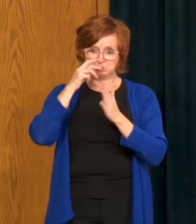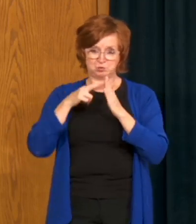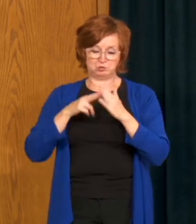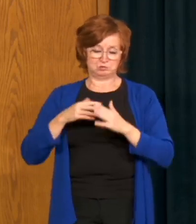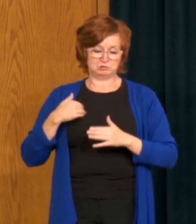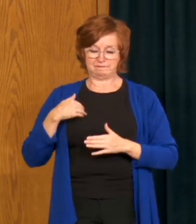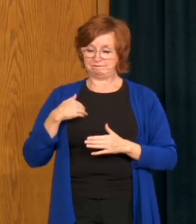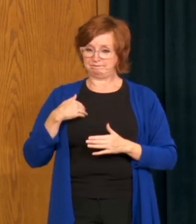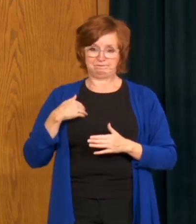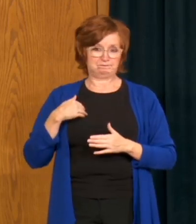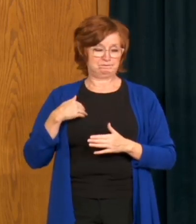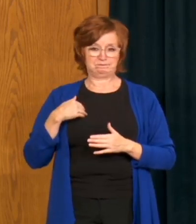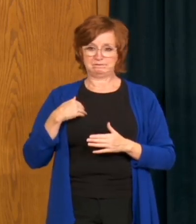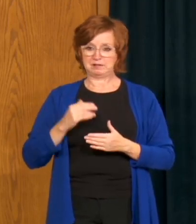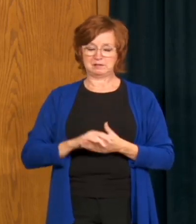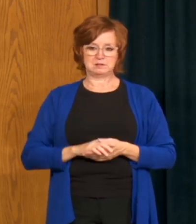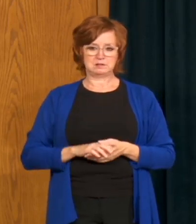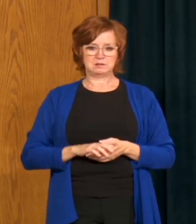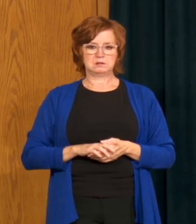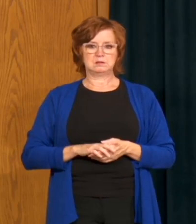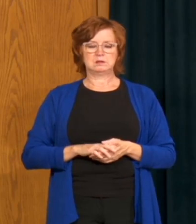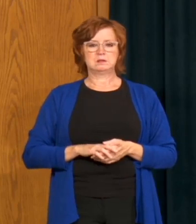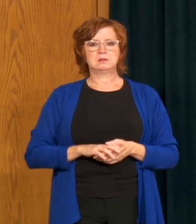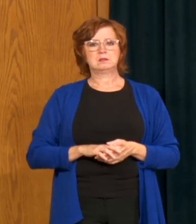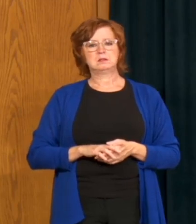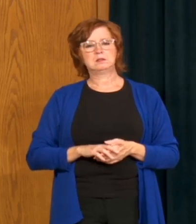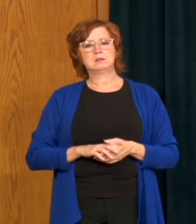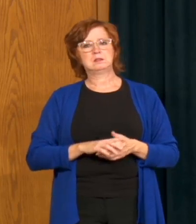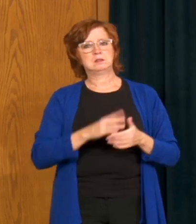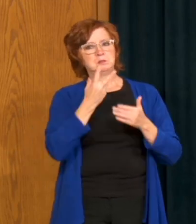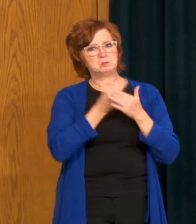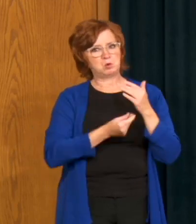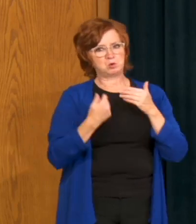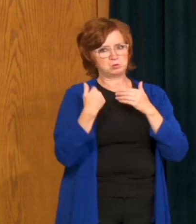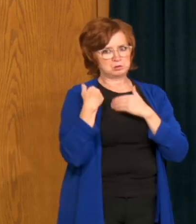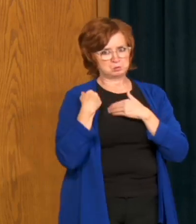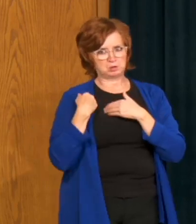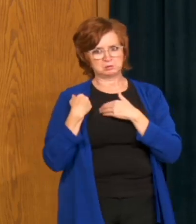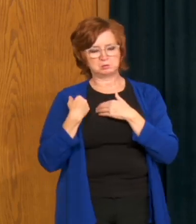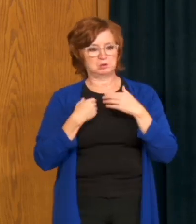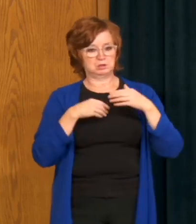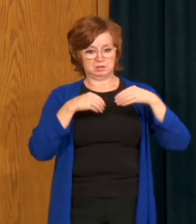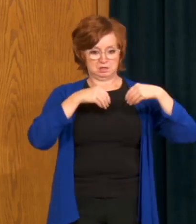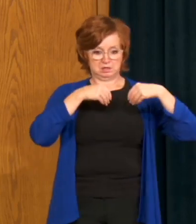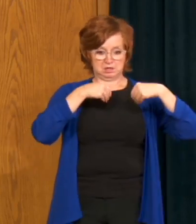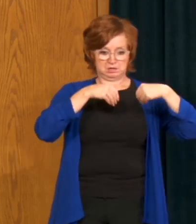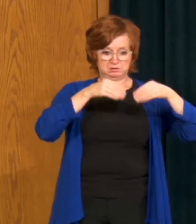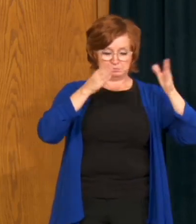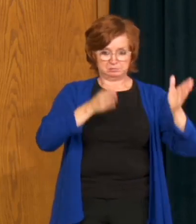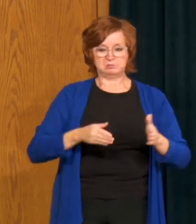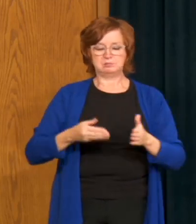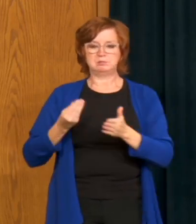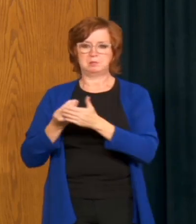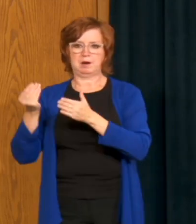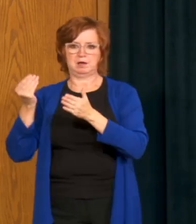have a garage sale. But the onus is also on the person purchasing that. Both have shared responsibility to just be, conscious of the